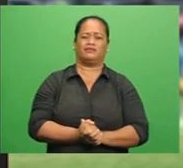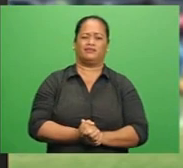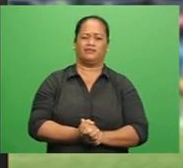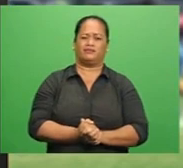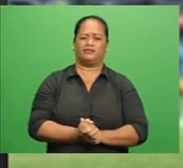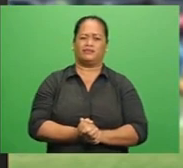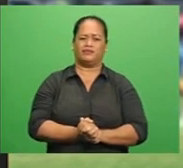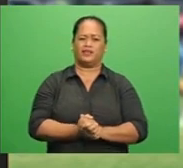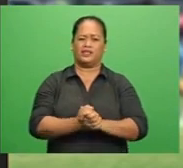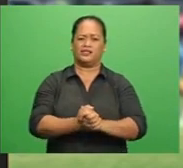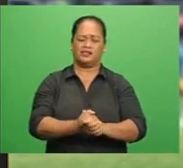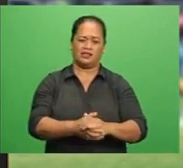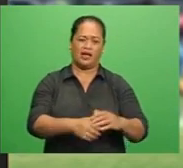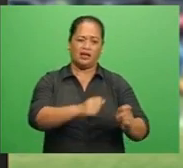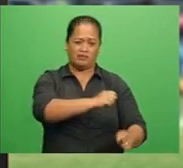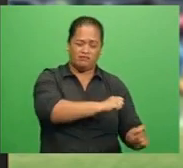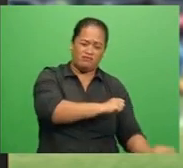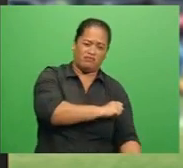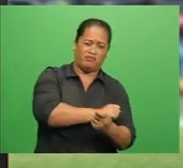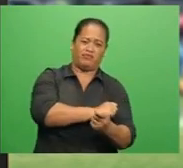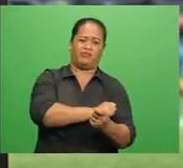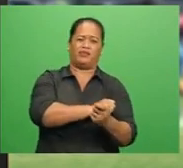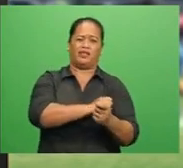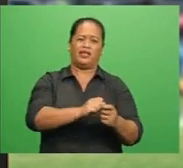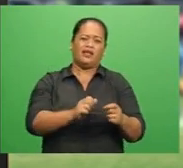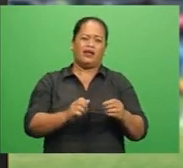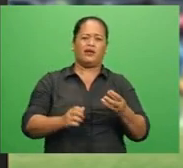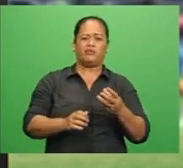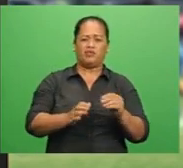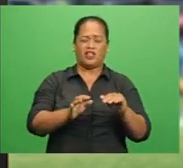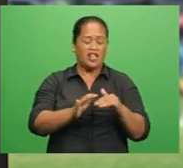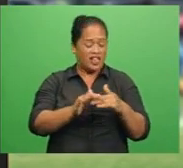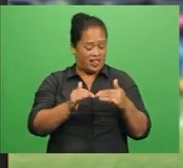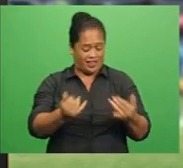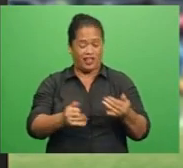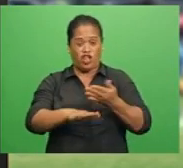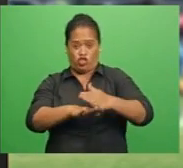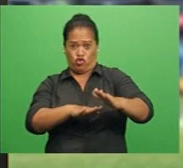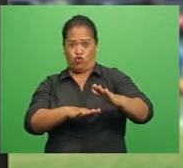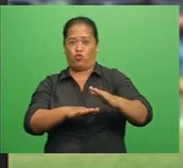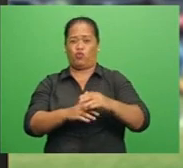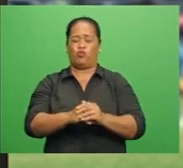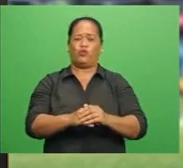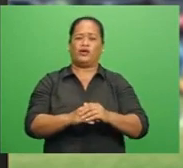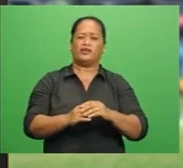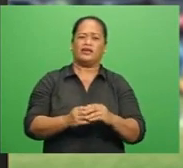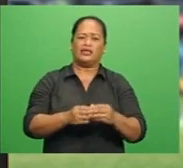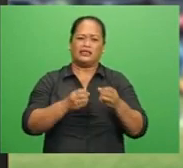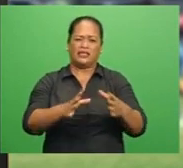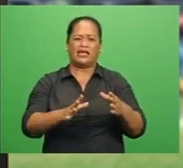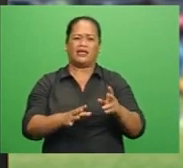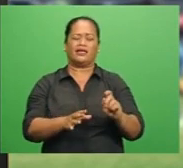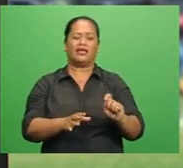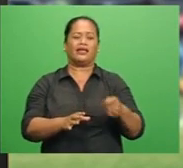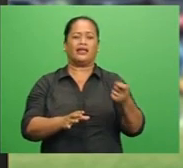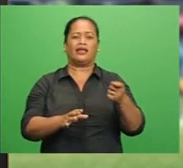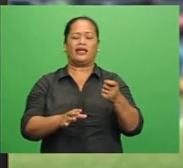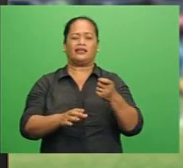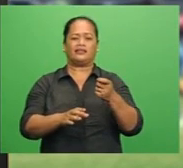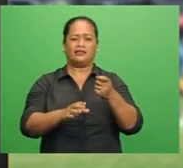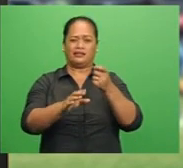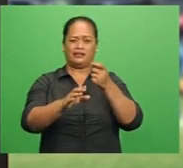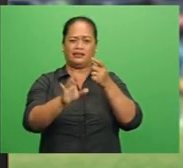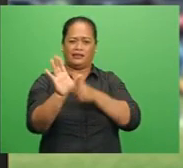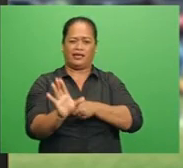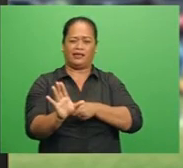has shifted its focus to selecting the national squad in April. With the new season starting next week with the T20 Club League